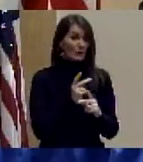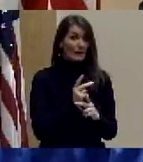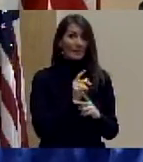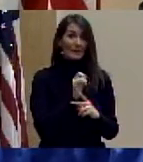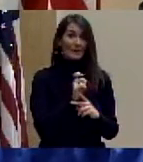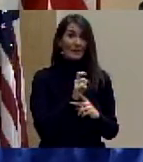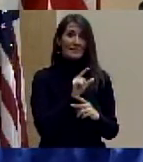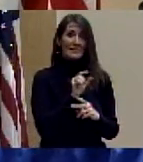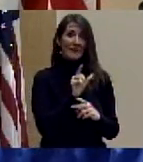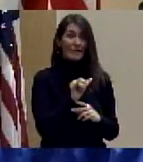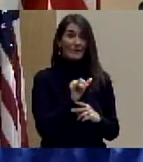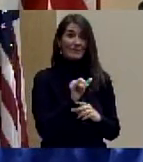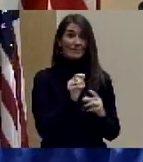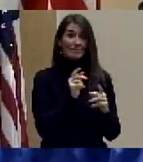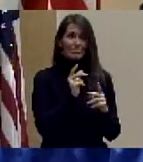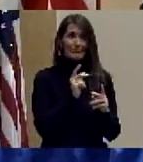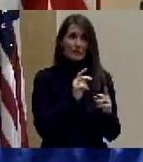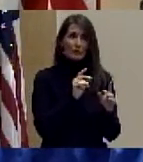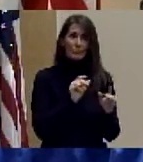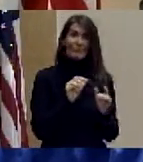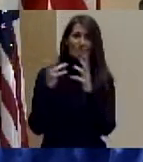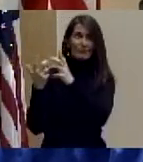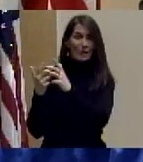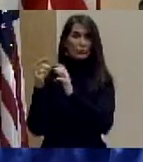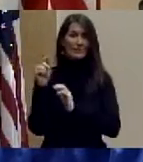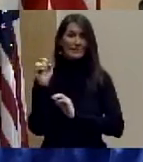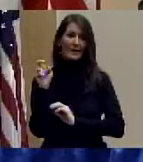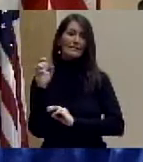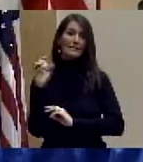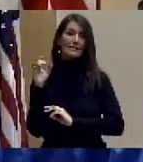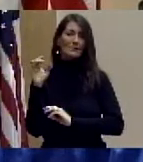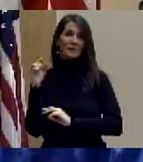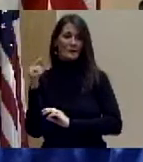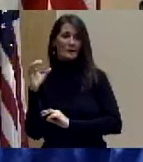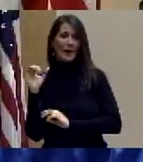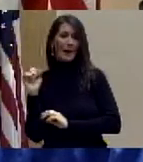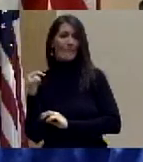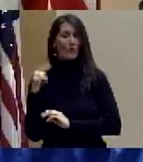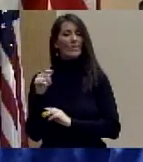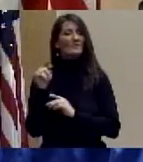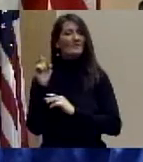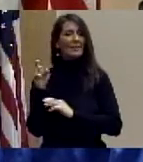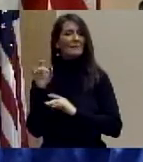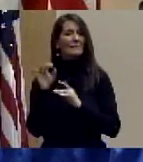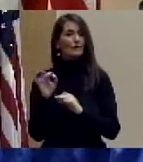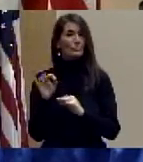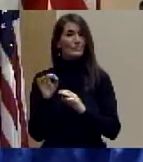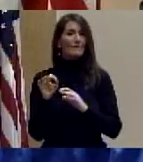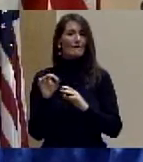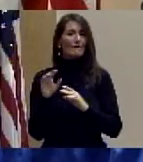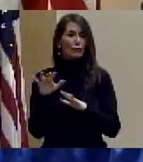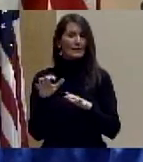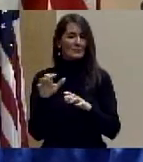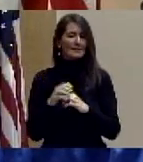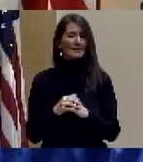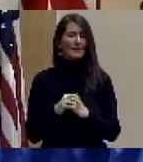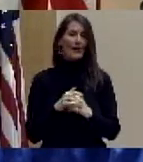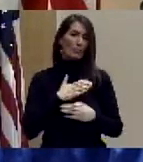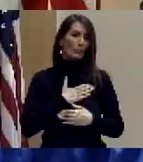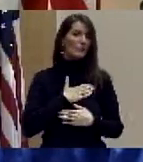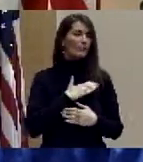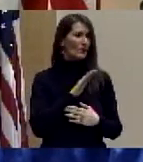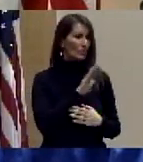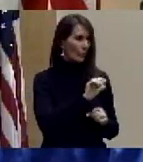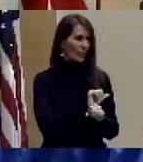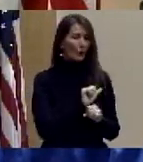increases in line with the tax cap for those tax-free savings. And I appreciate the county executive, your work, and the